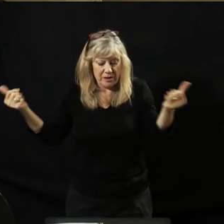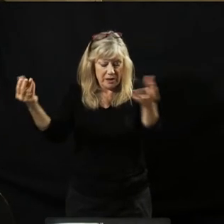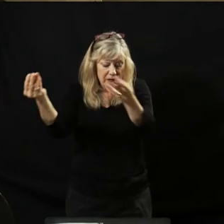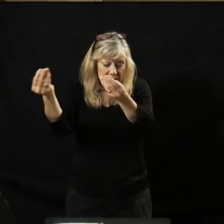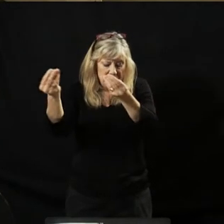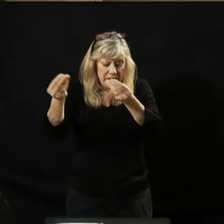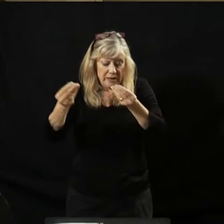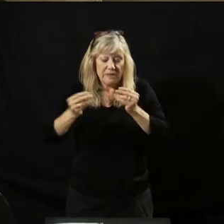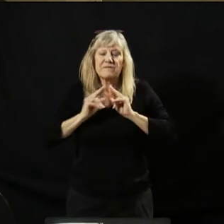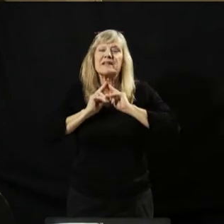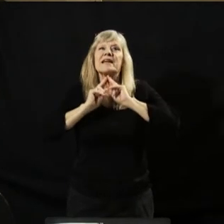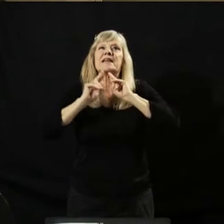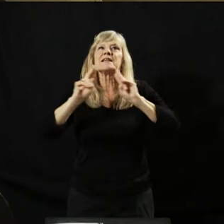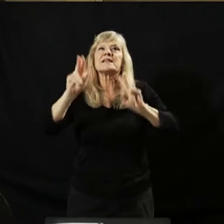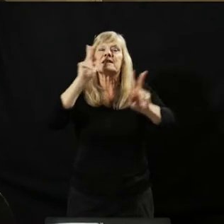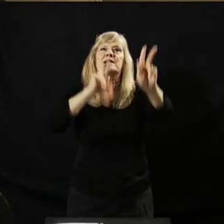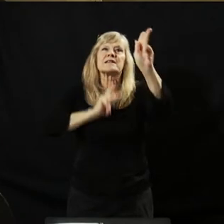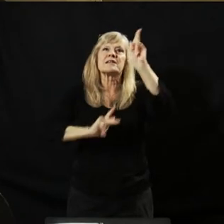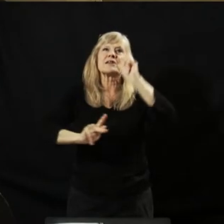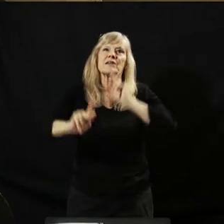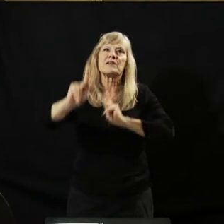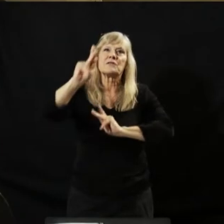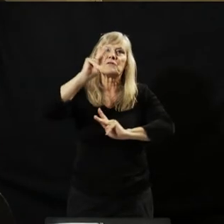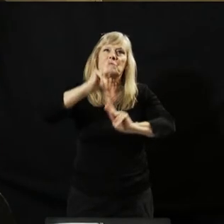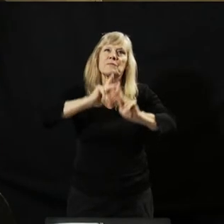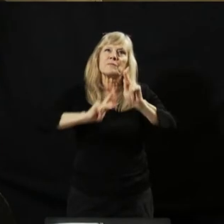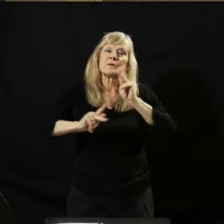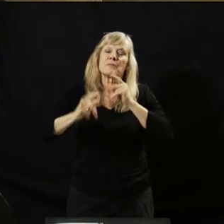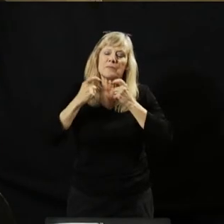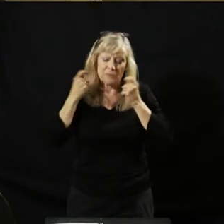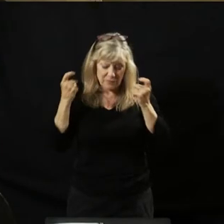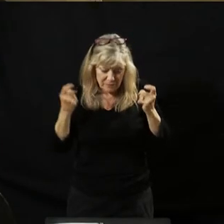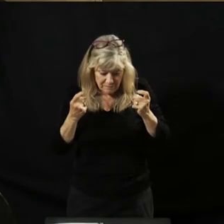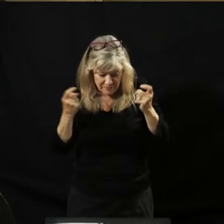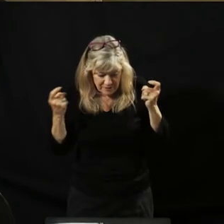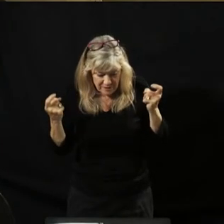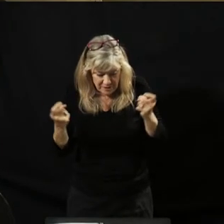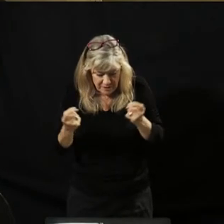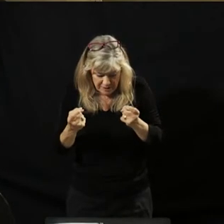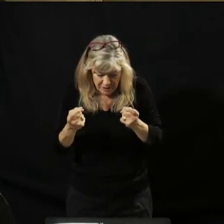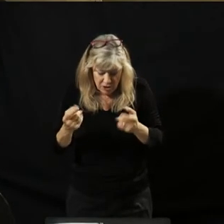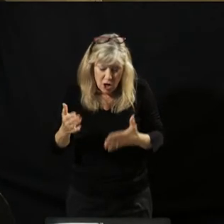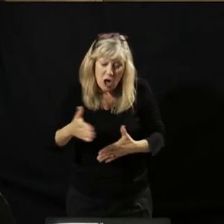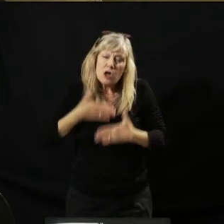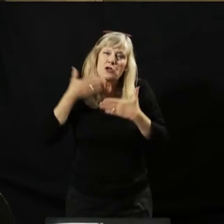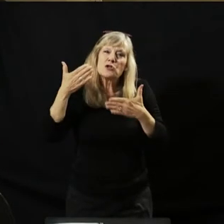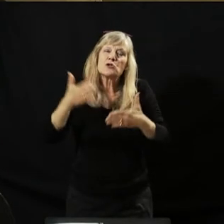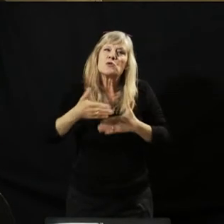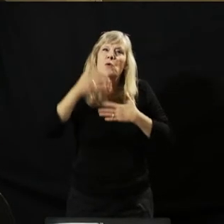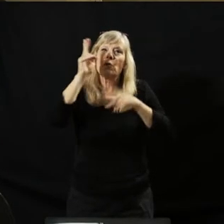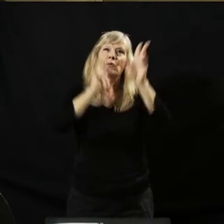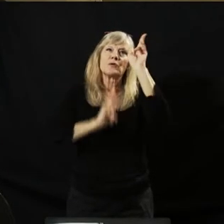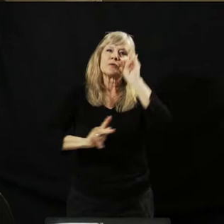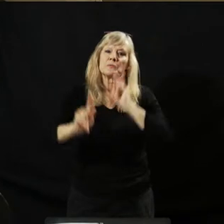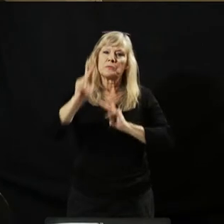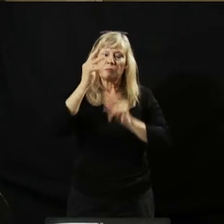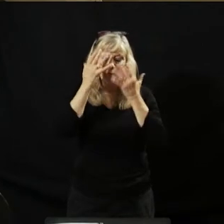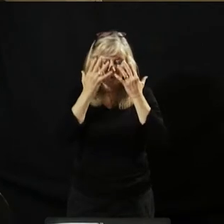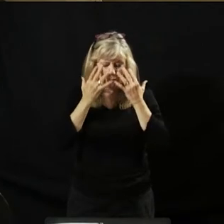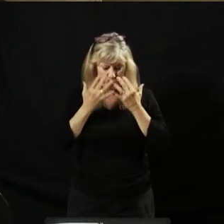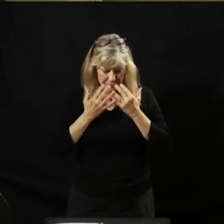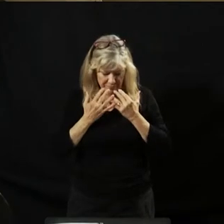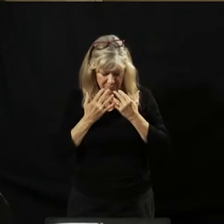restores innocence to the fallen, and joy to mourners,